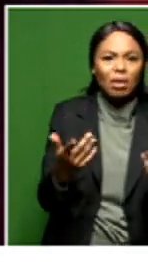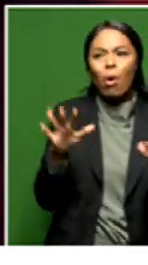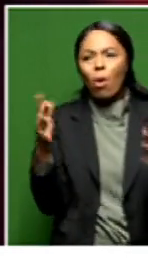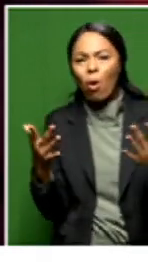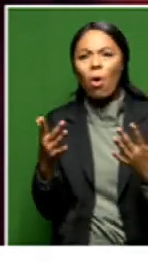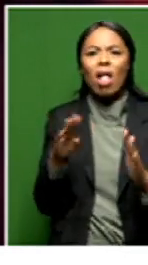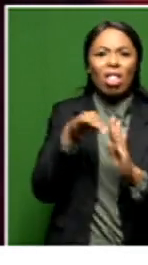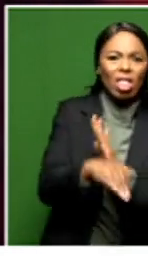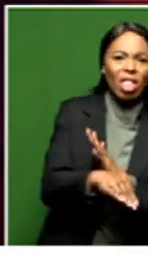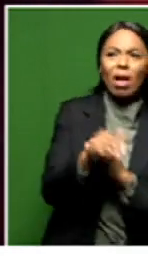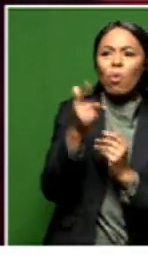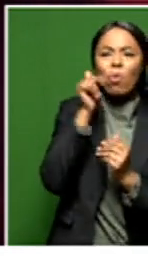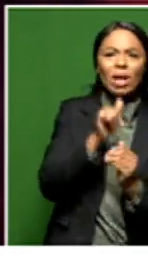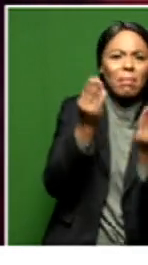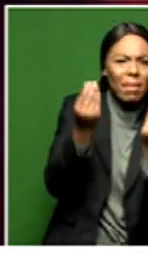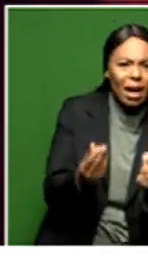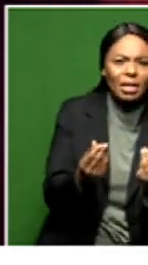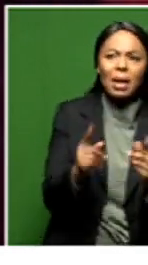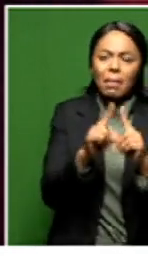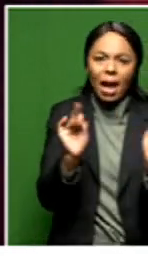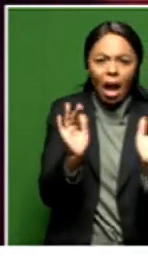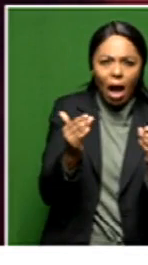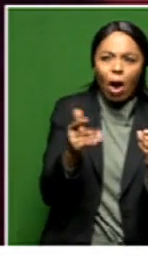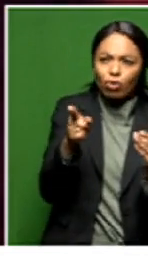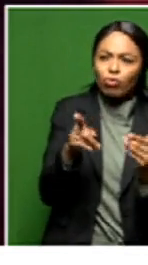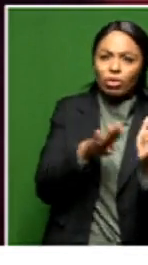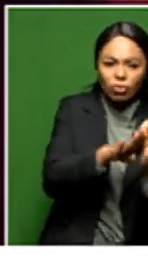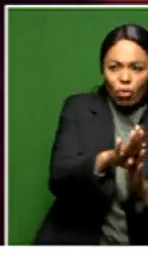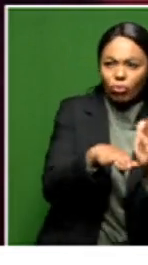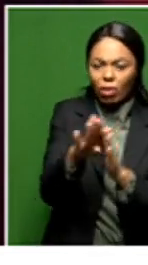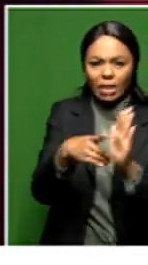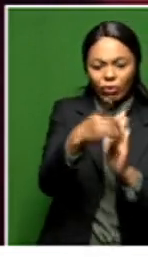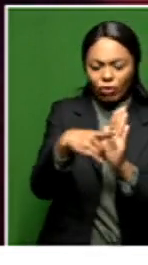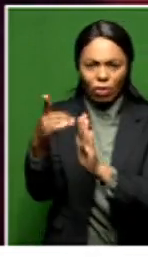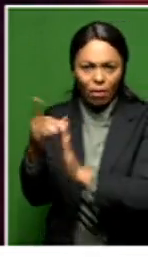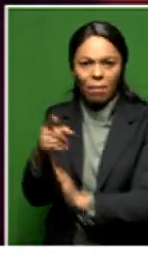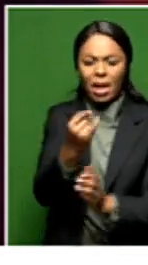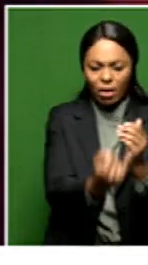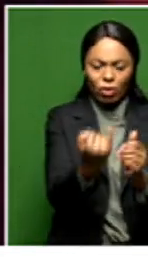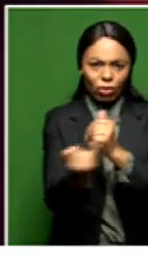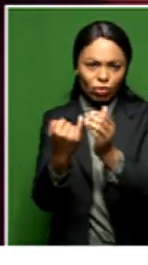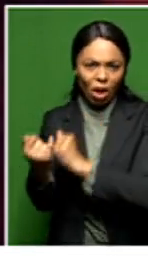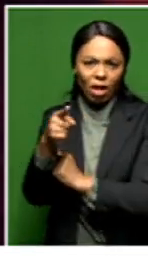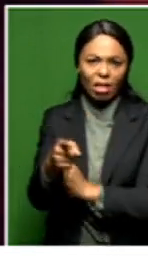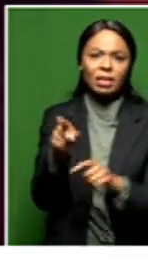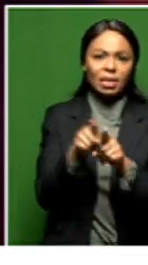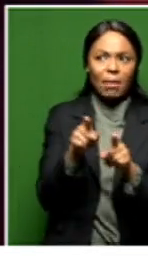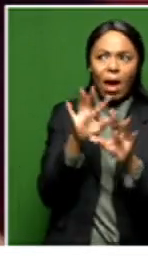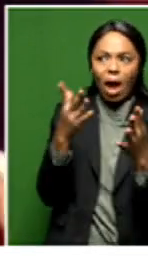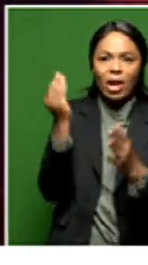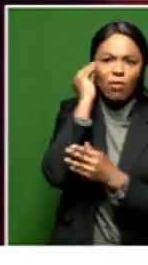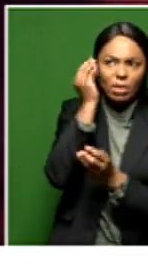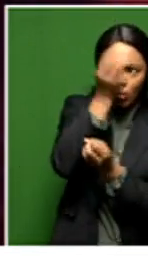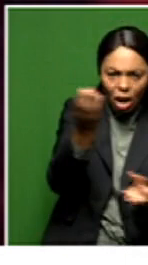layer? And then how can we package these insights in practical, snackable formats on our website so that small businesses or people who